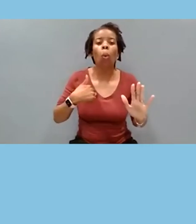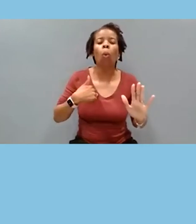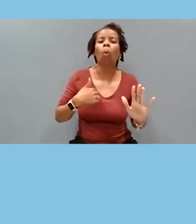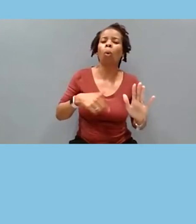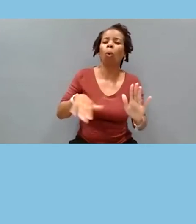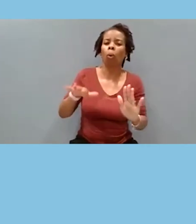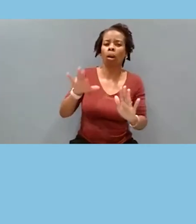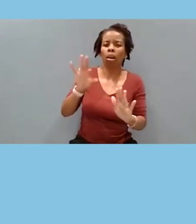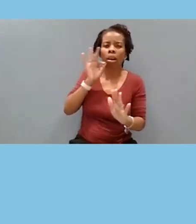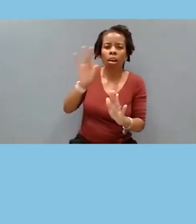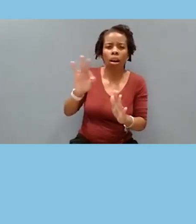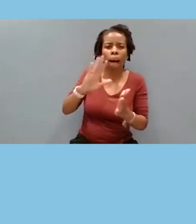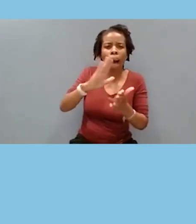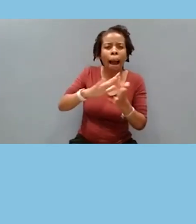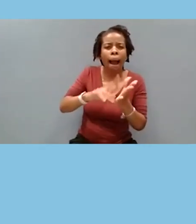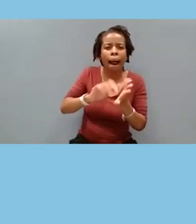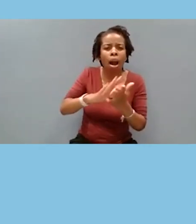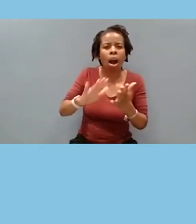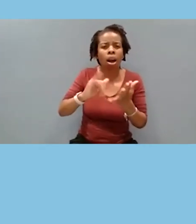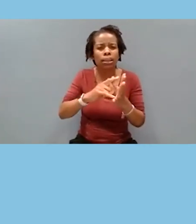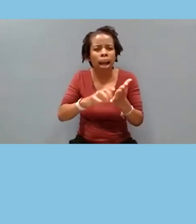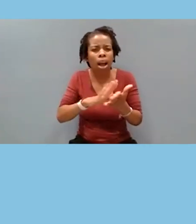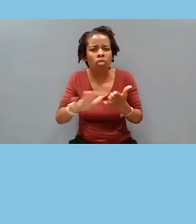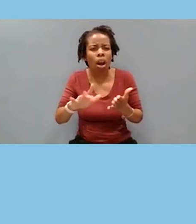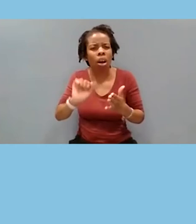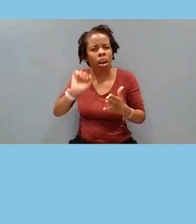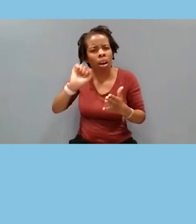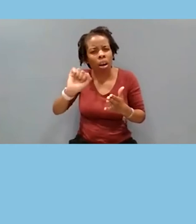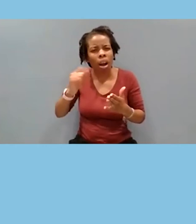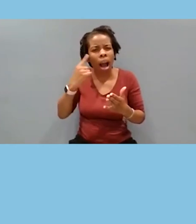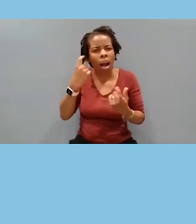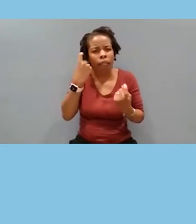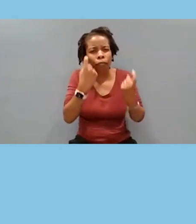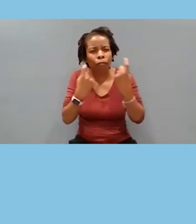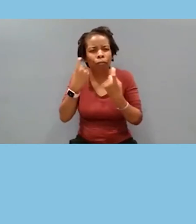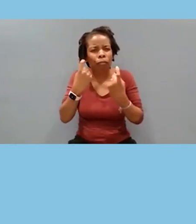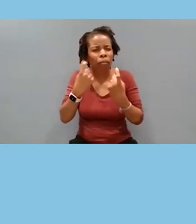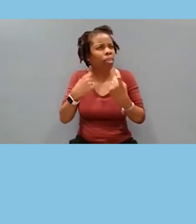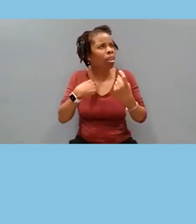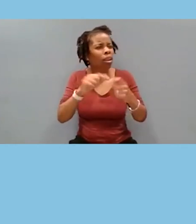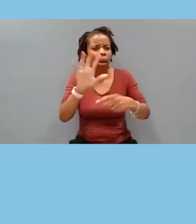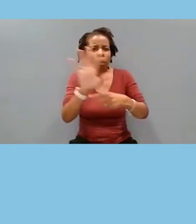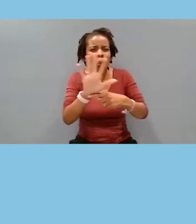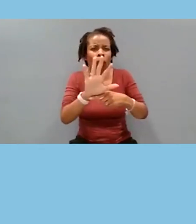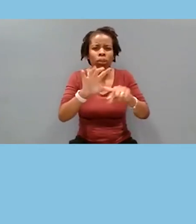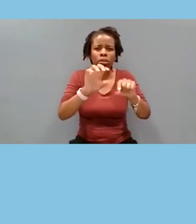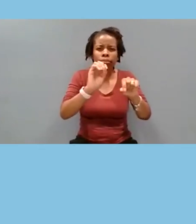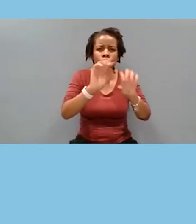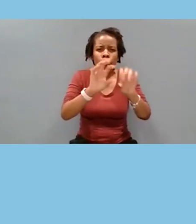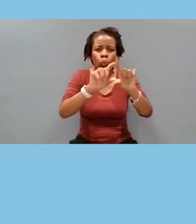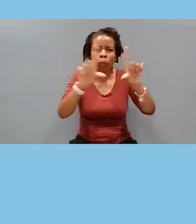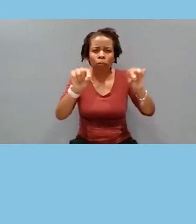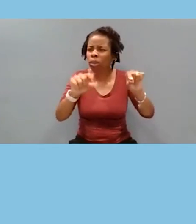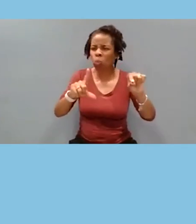Sarah in their way of wondering why we need to caption moving image work, how to go about making this